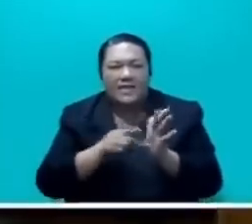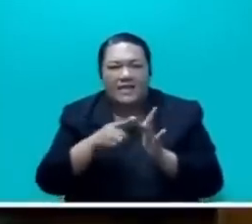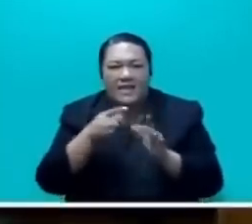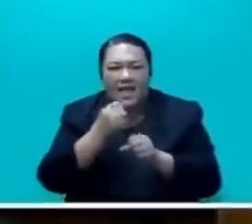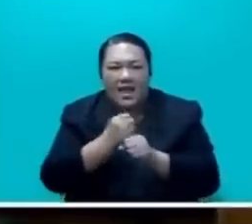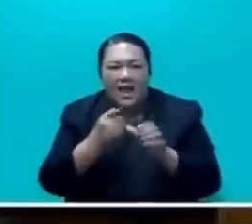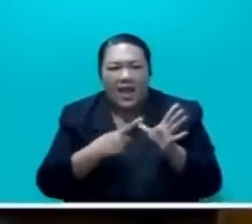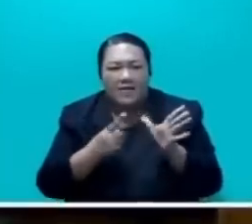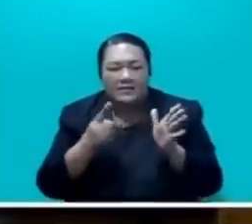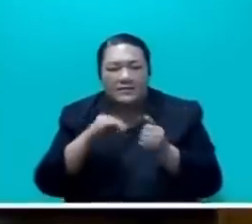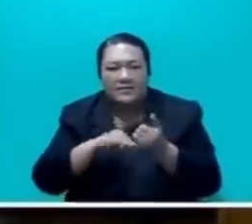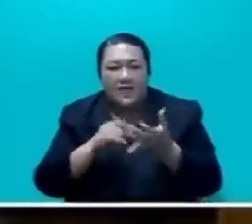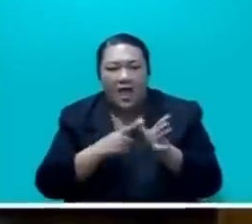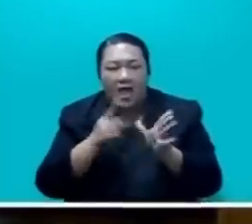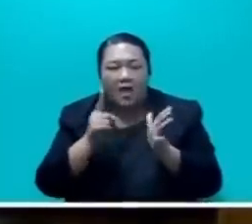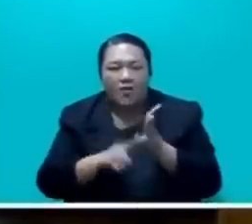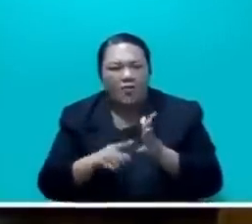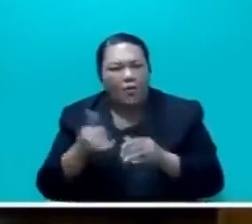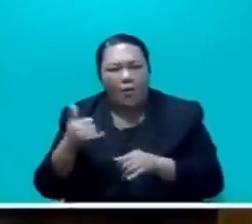So,